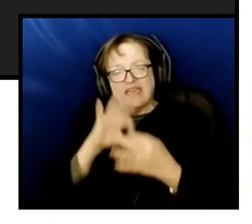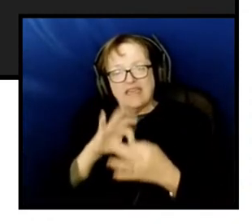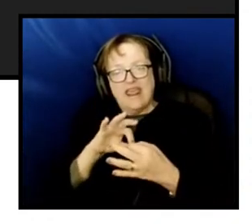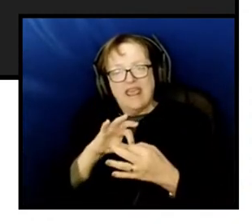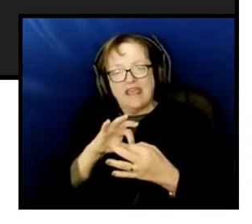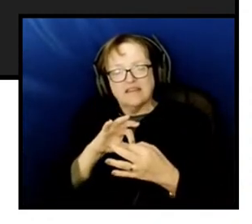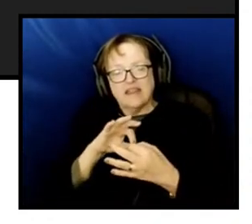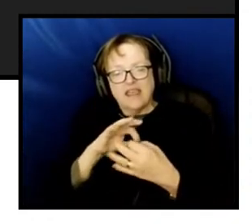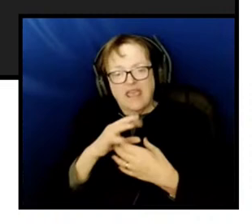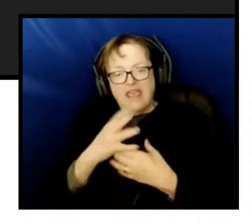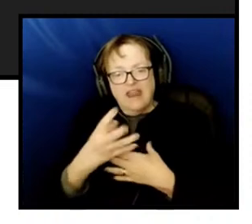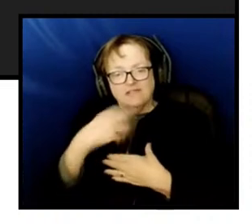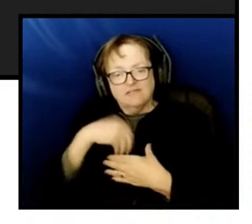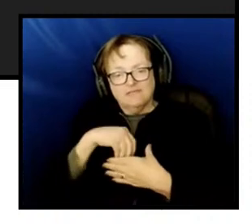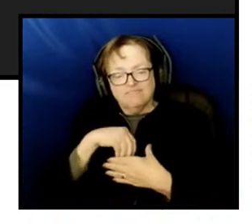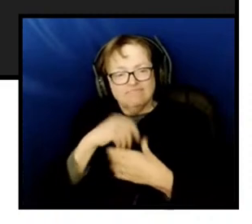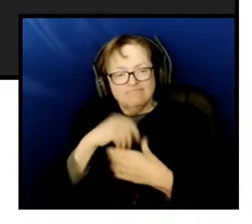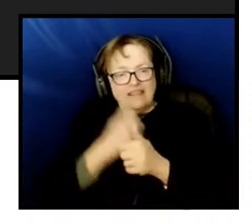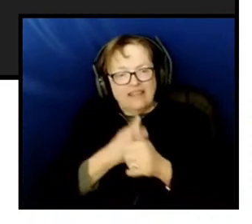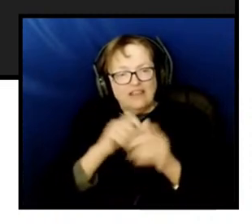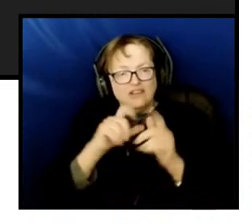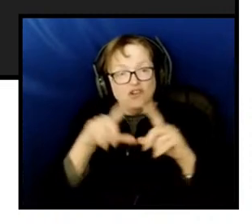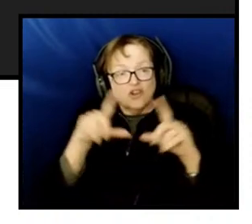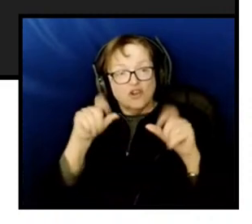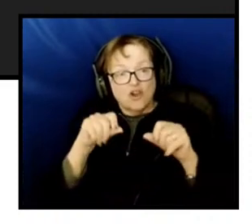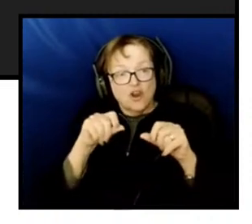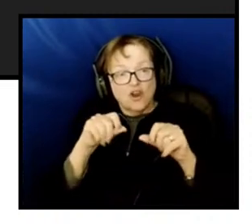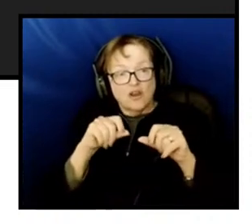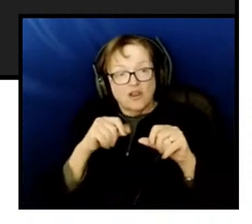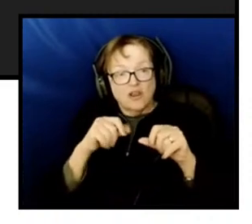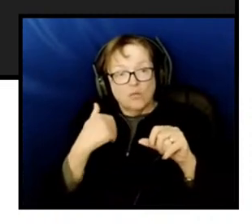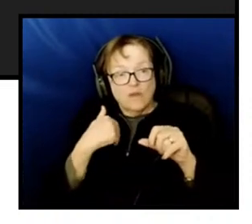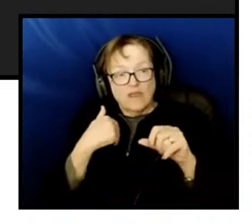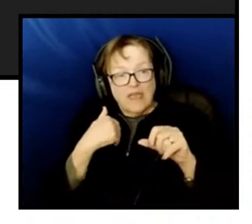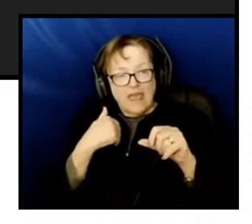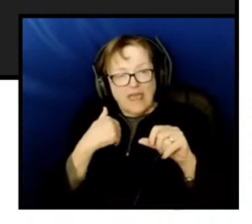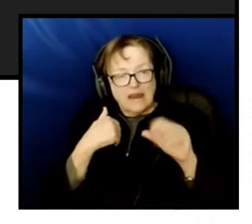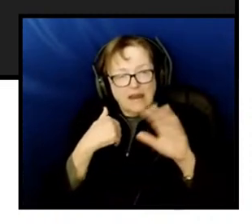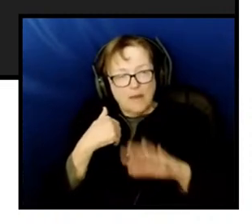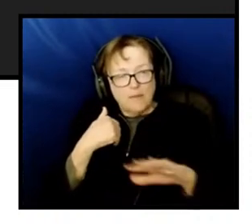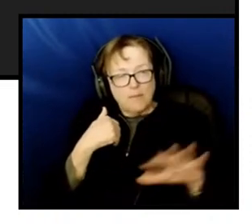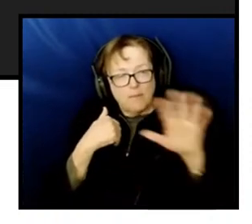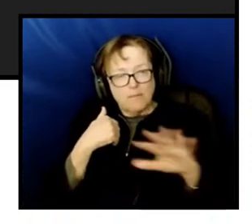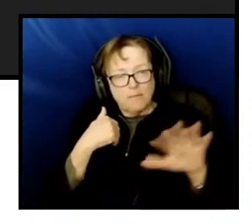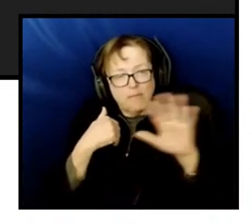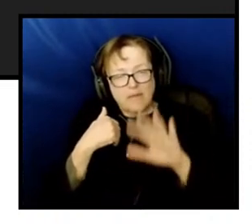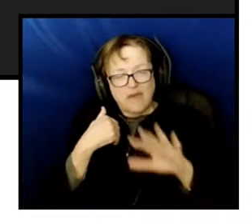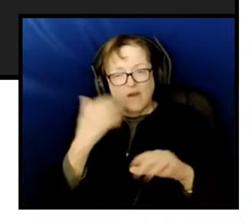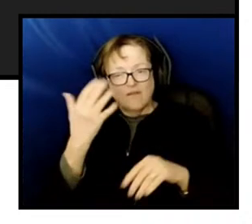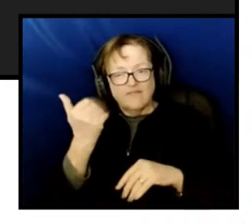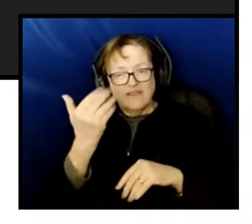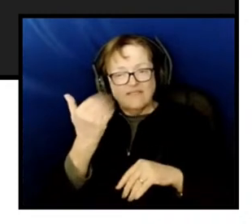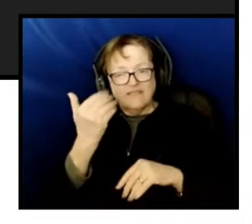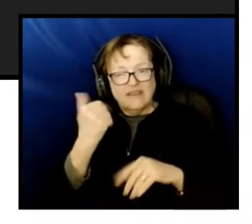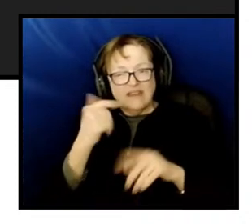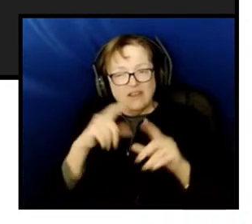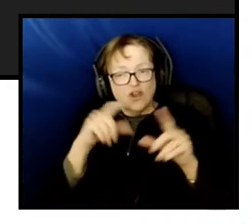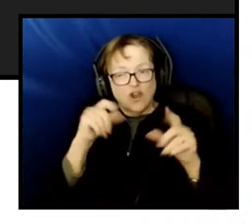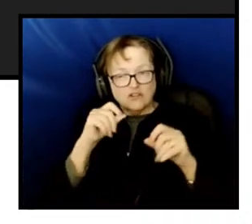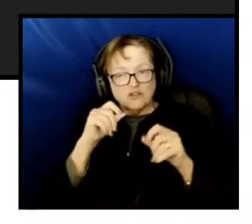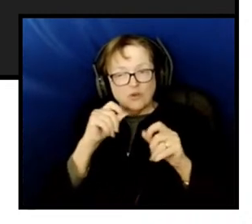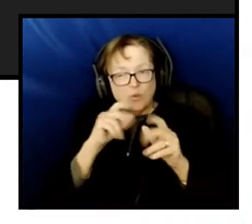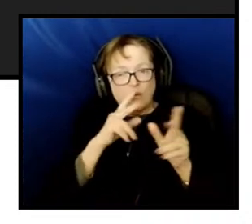card. And so far, I believe we have about 15 cards, so we'll be editing